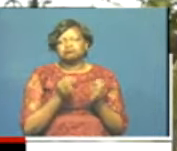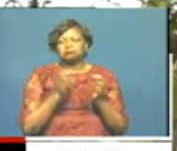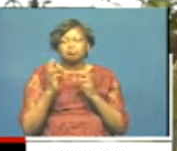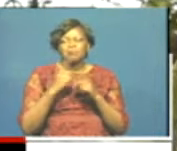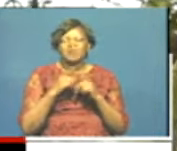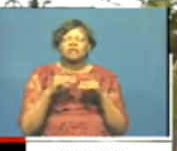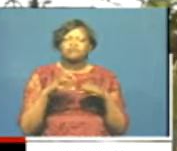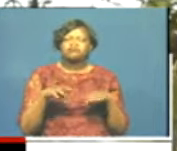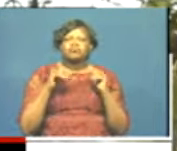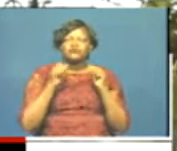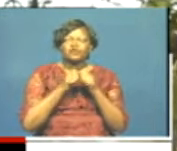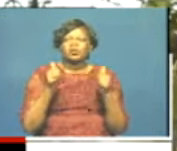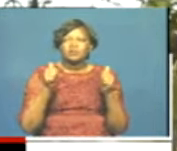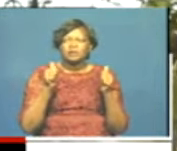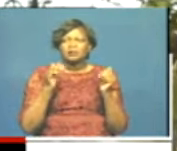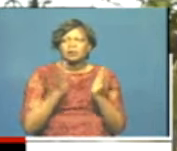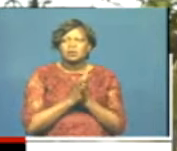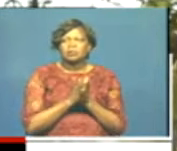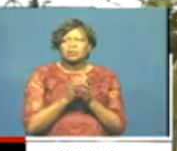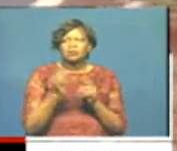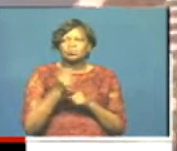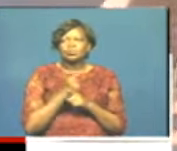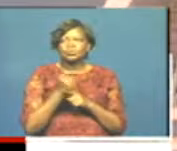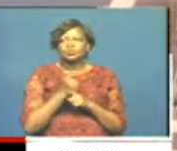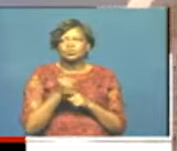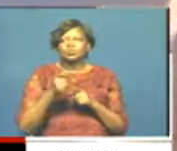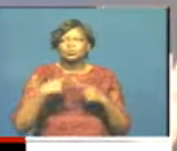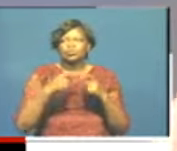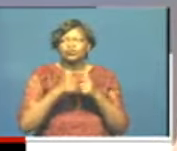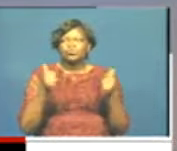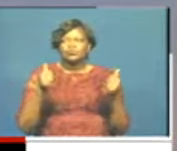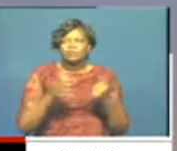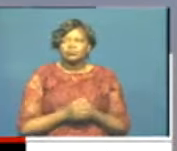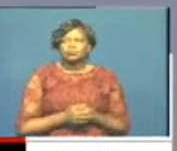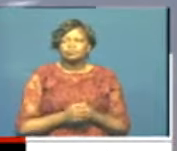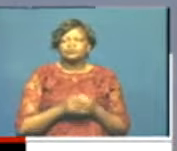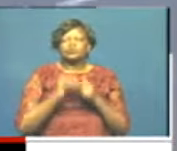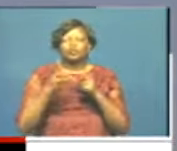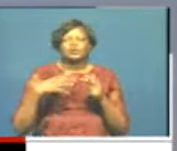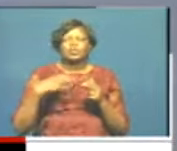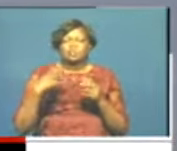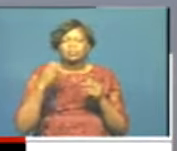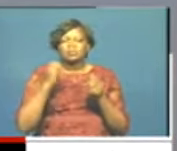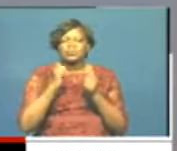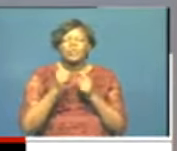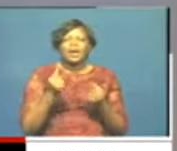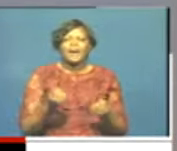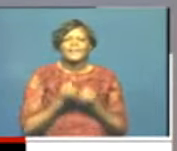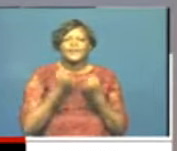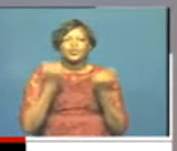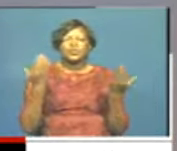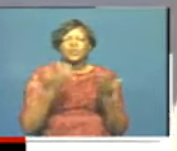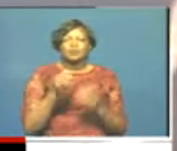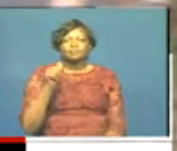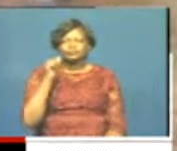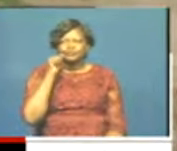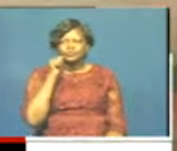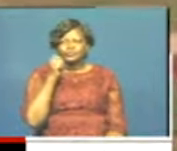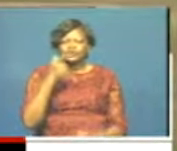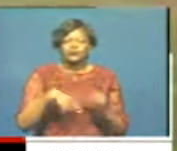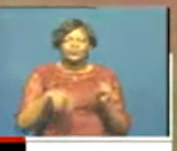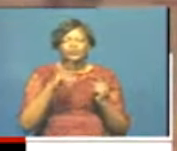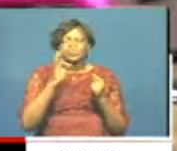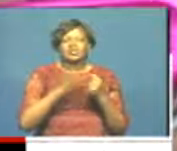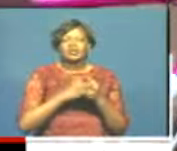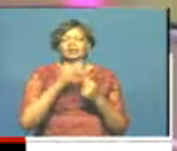very well, and training is going on well. The Commonwealth Games will take place in Birmingham, England, from 28th of